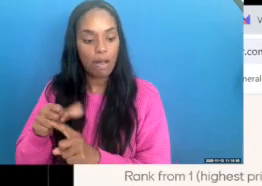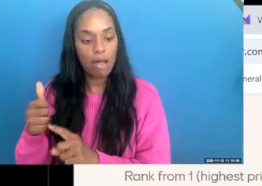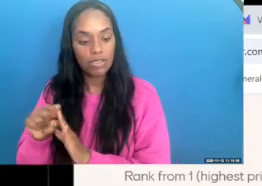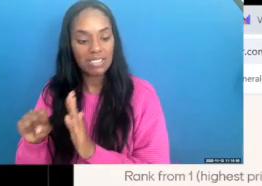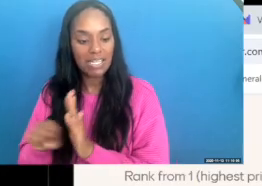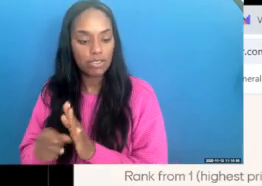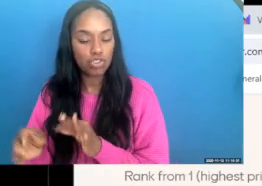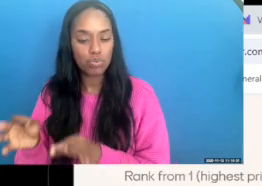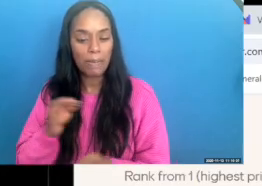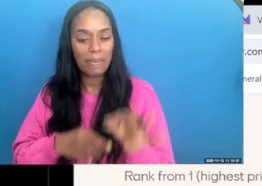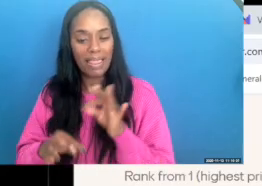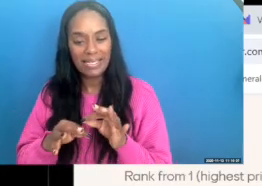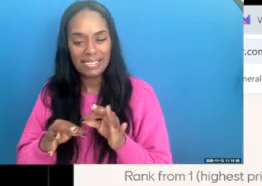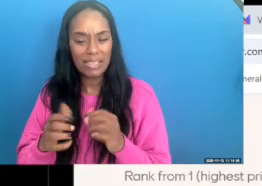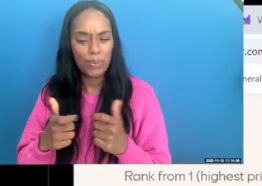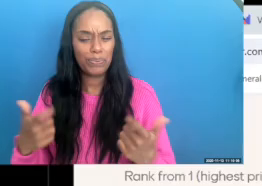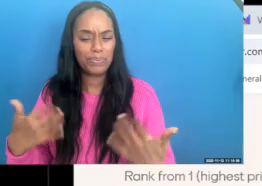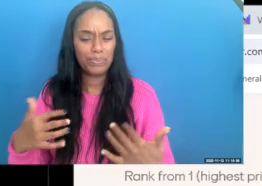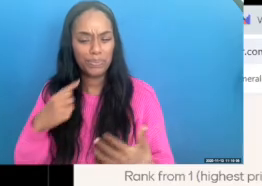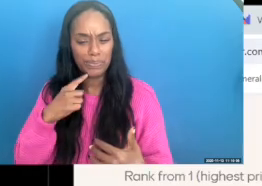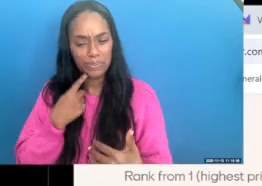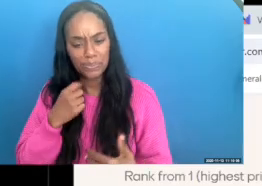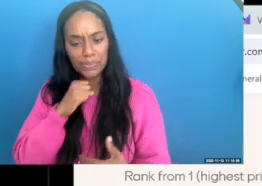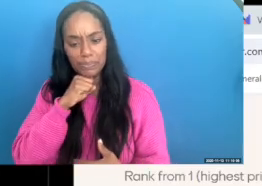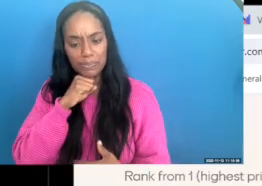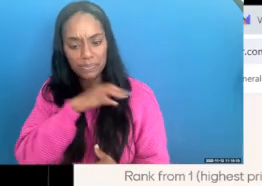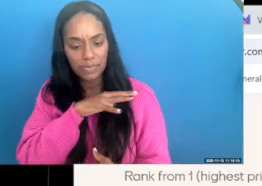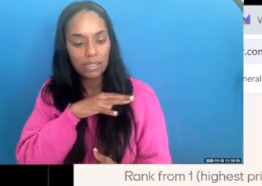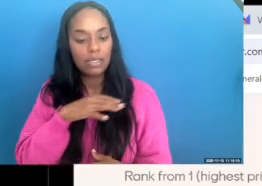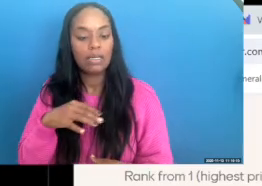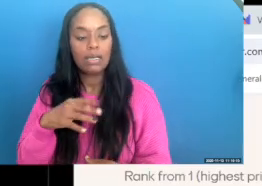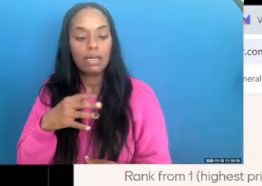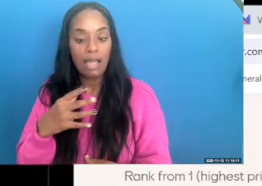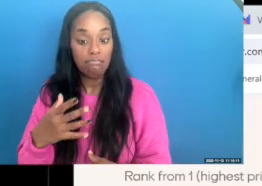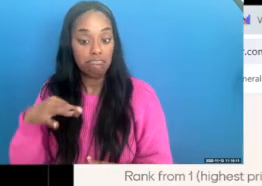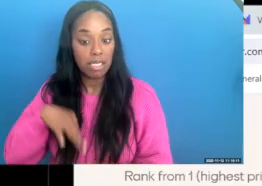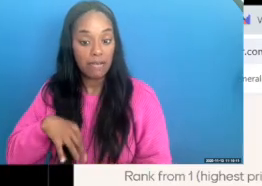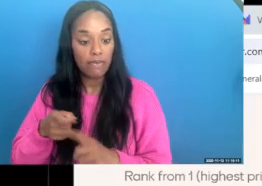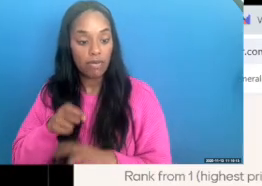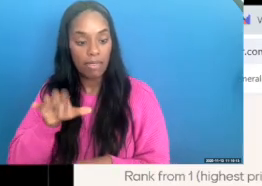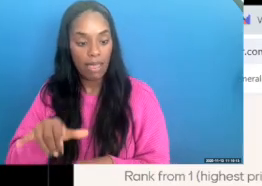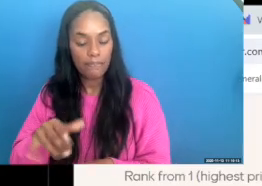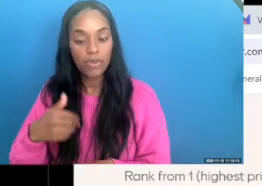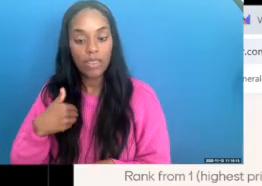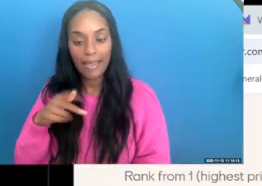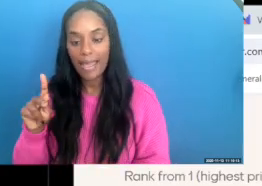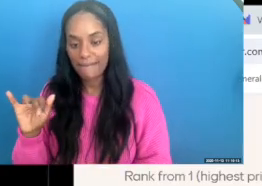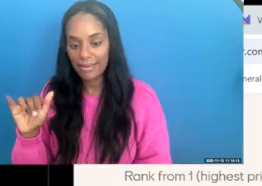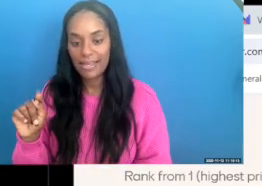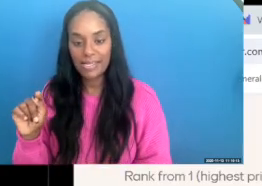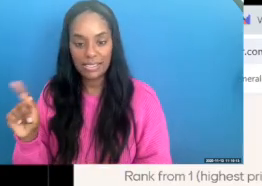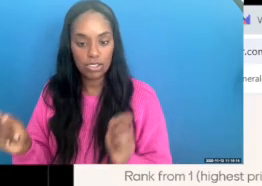states, particularly to replace the gross polluters out there and get a benefit out of